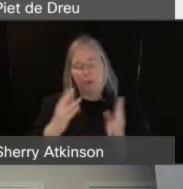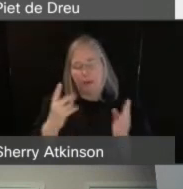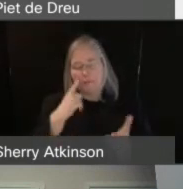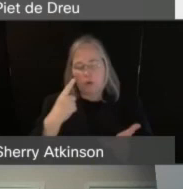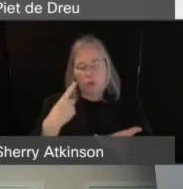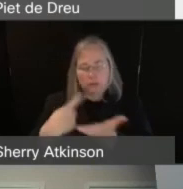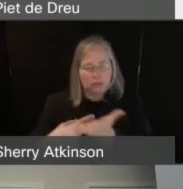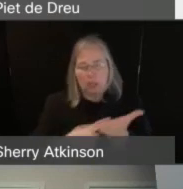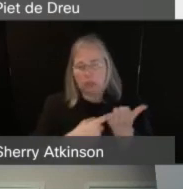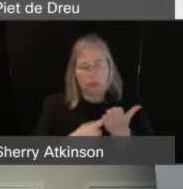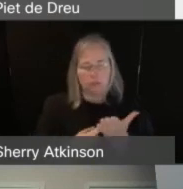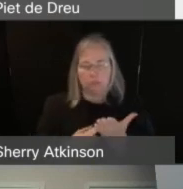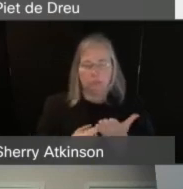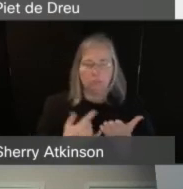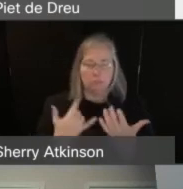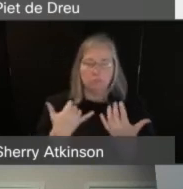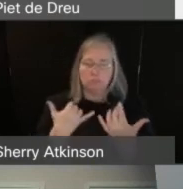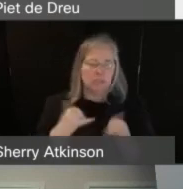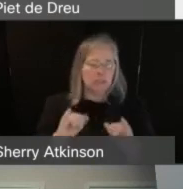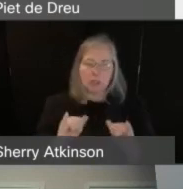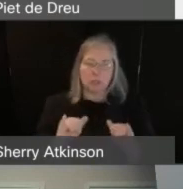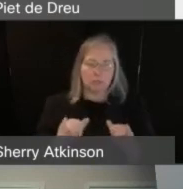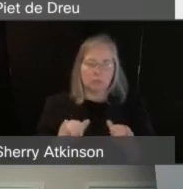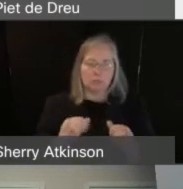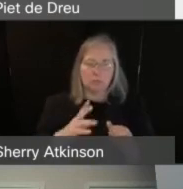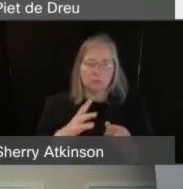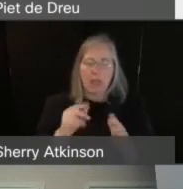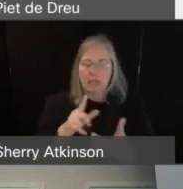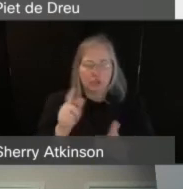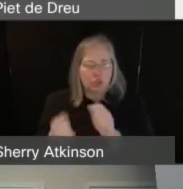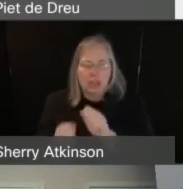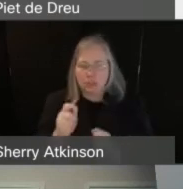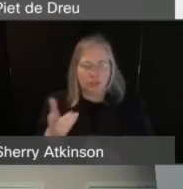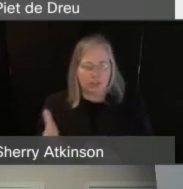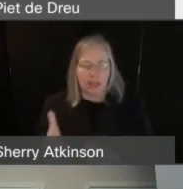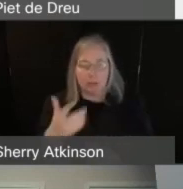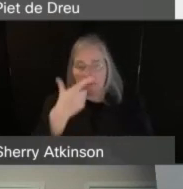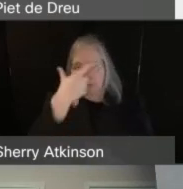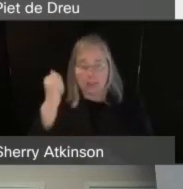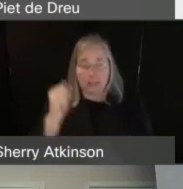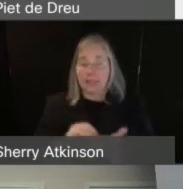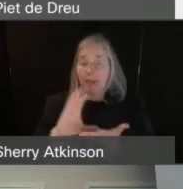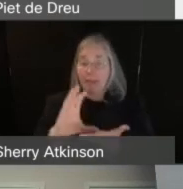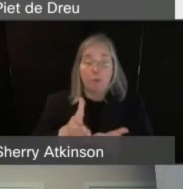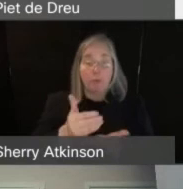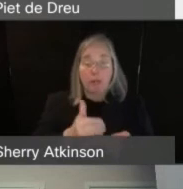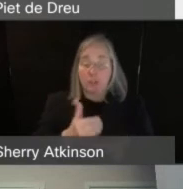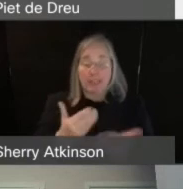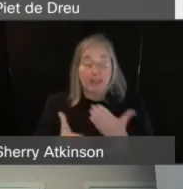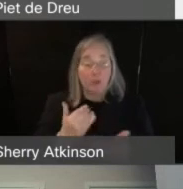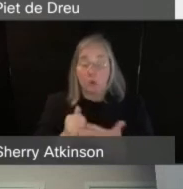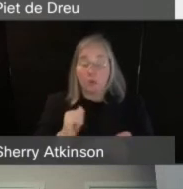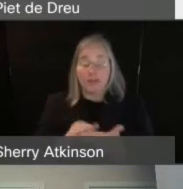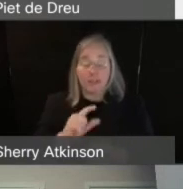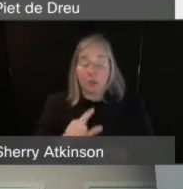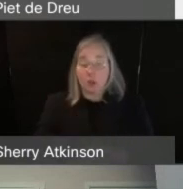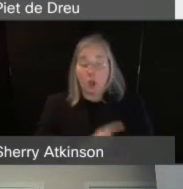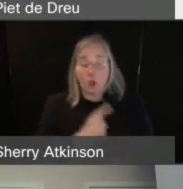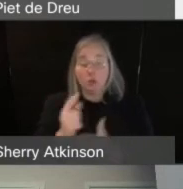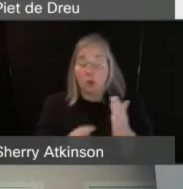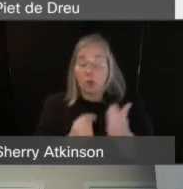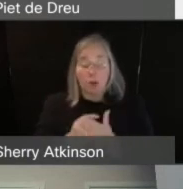for discussion and the changes there. Because in capital budget, even it's a long-term planning, the out years